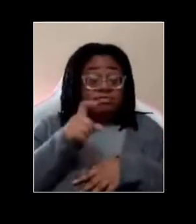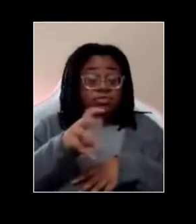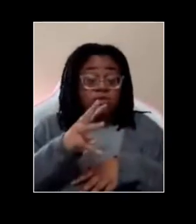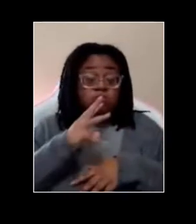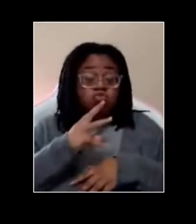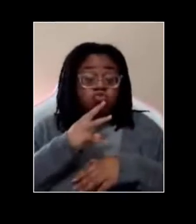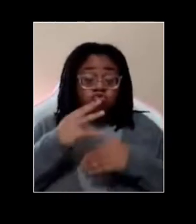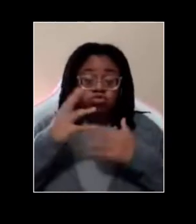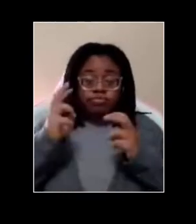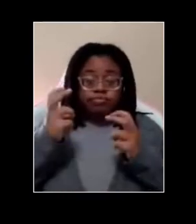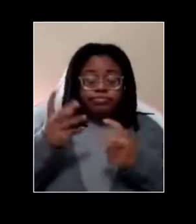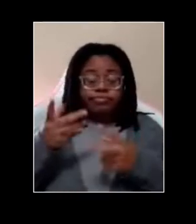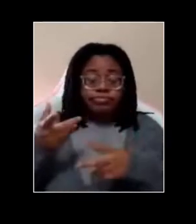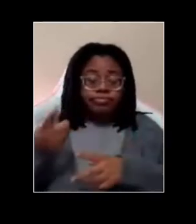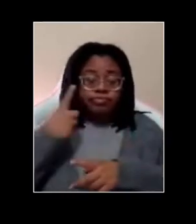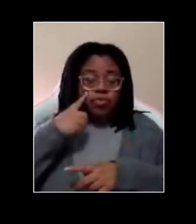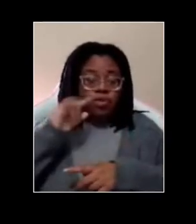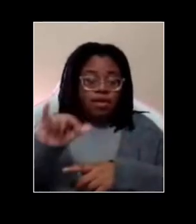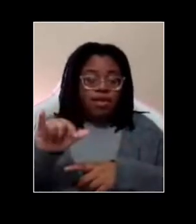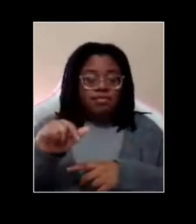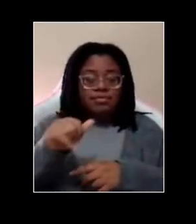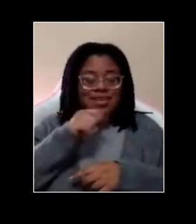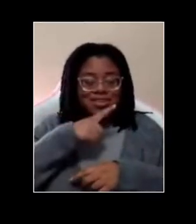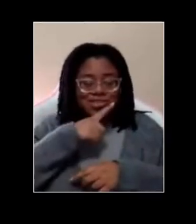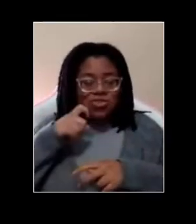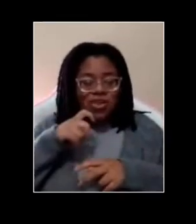recreate by rather than a dry trail.